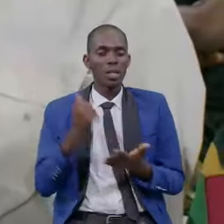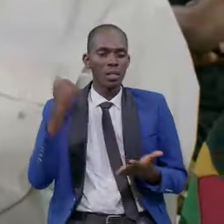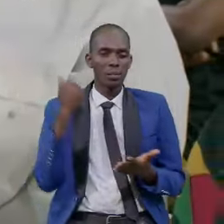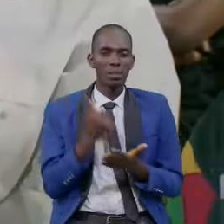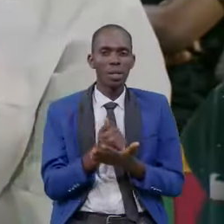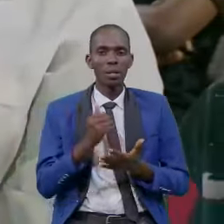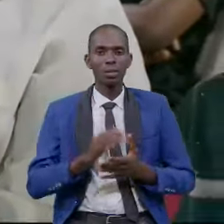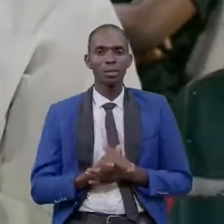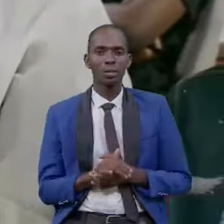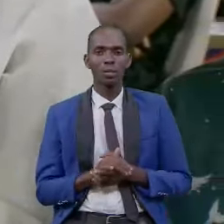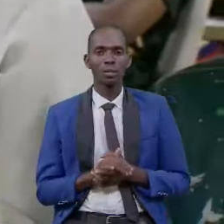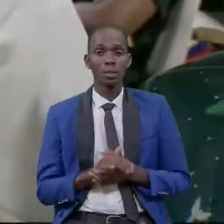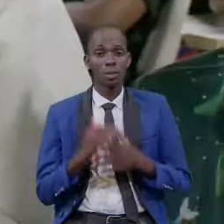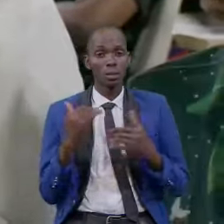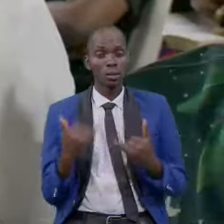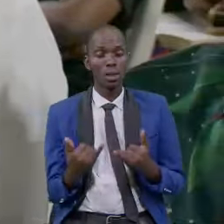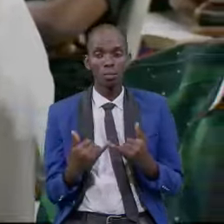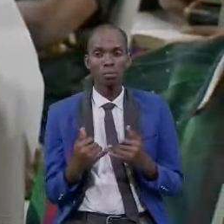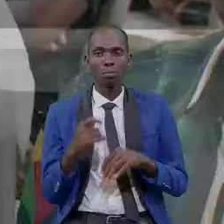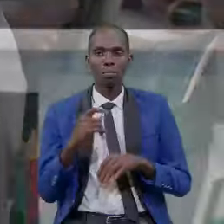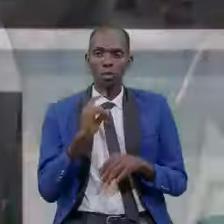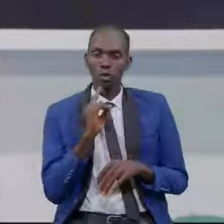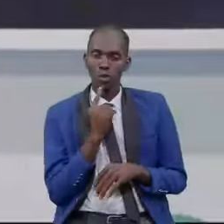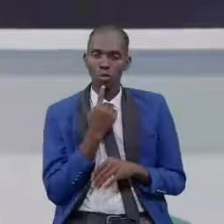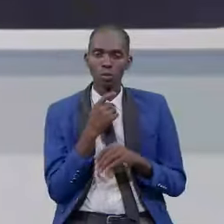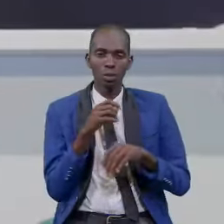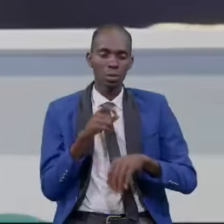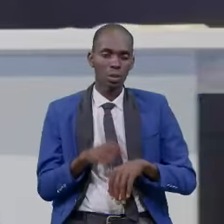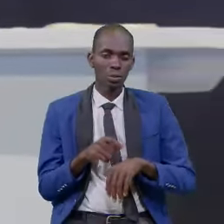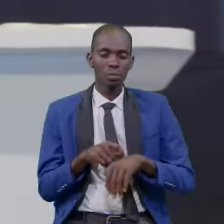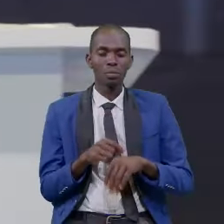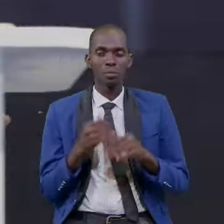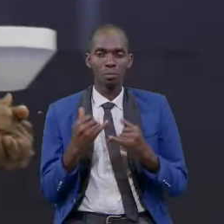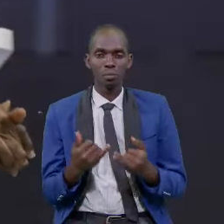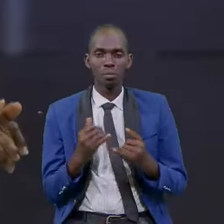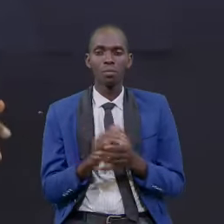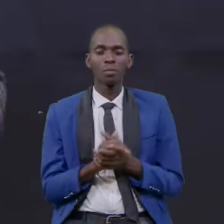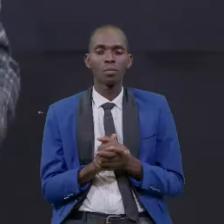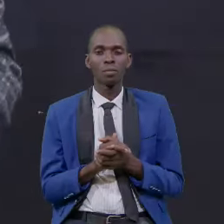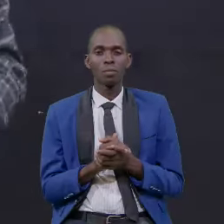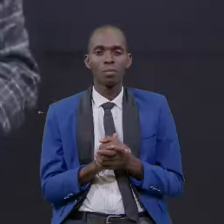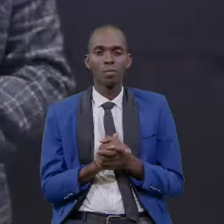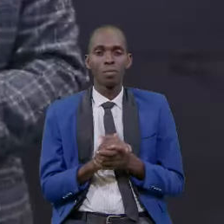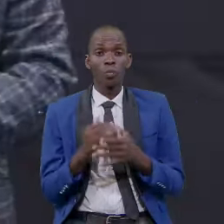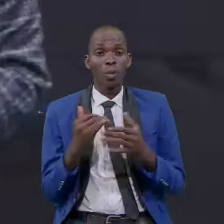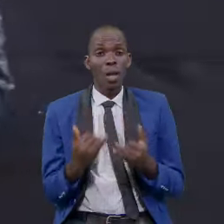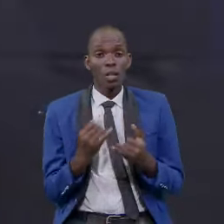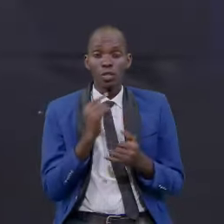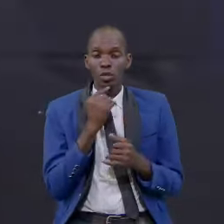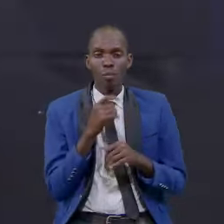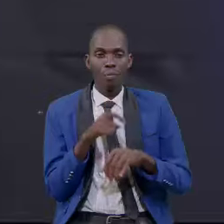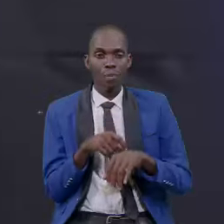Amen. Heads bowed and eyes closed. Heads bowed and